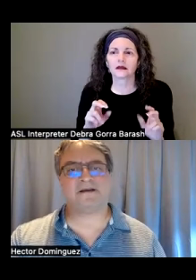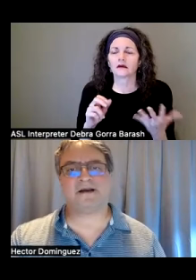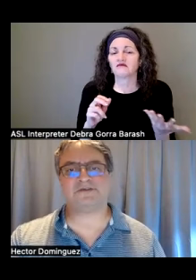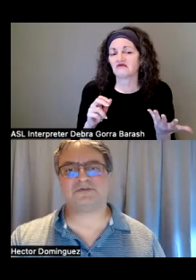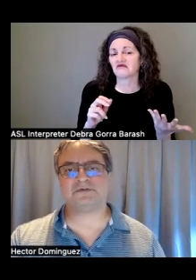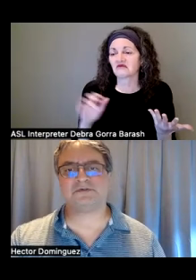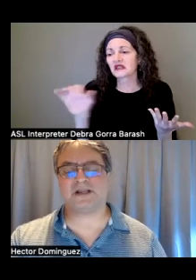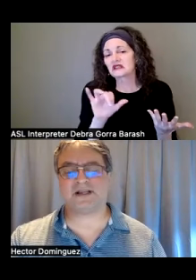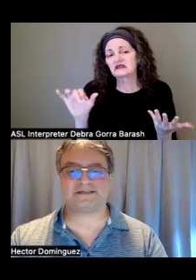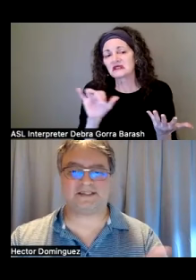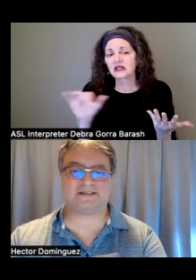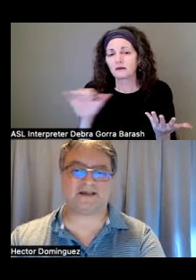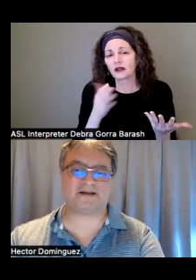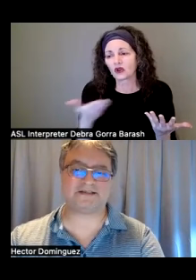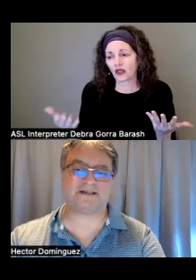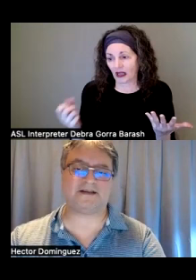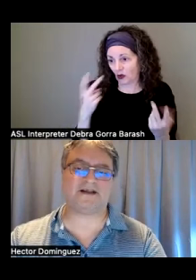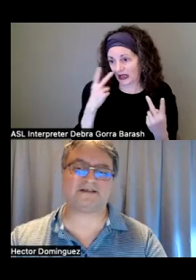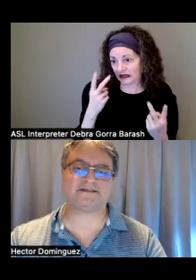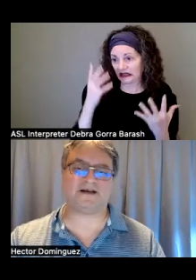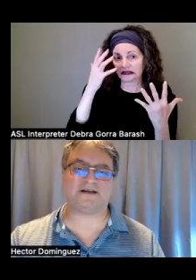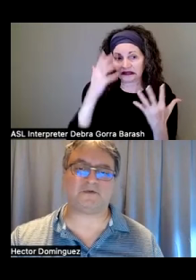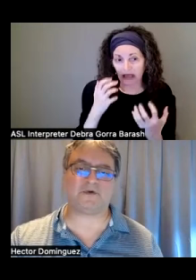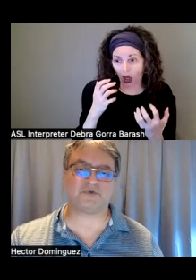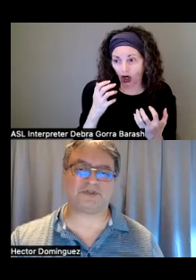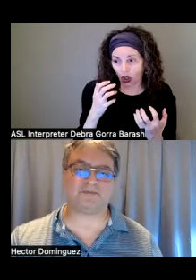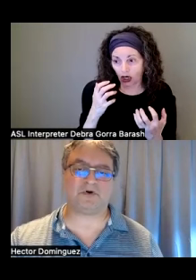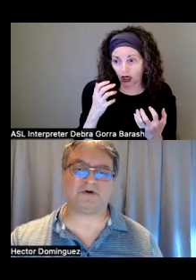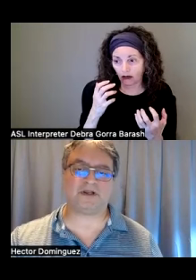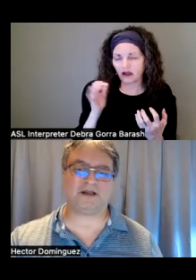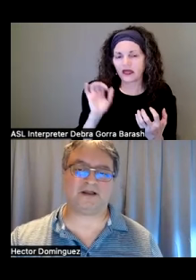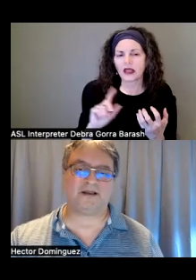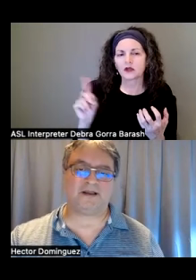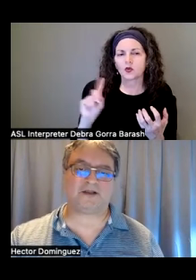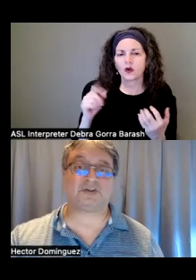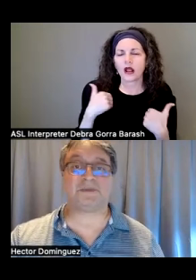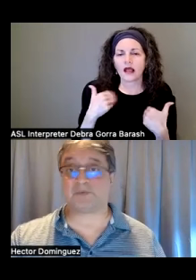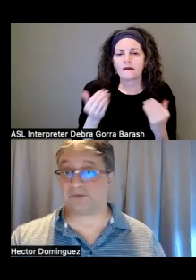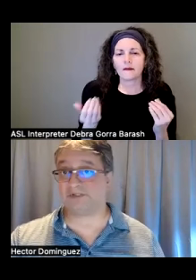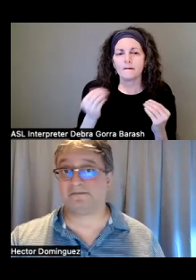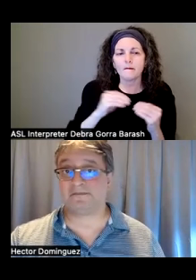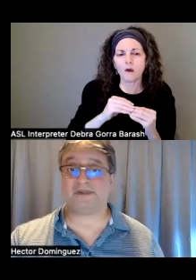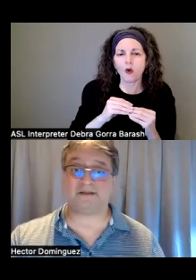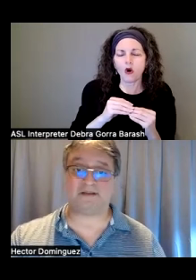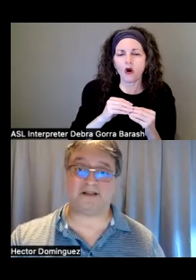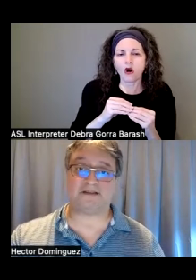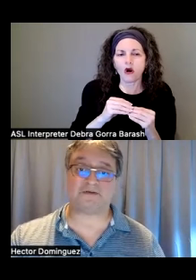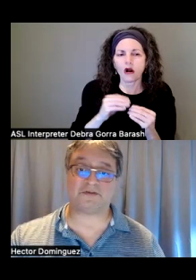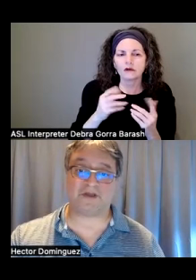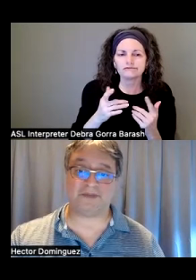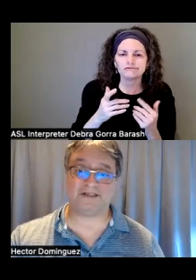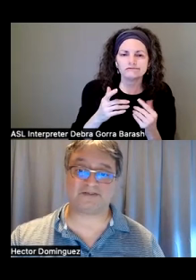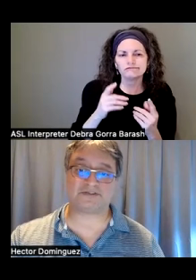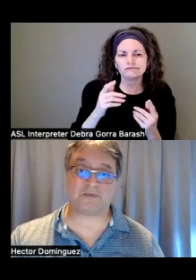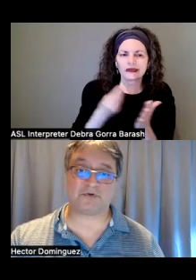thing, you can see the darkest areas are the ones with more economic burden in